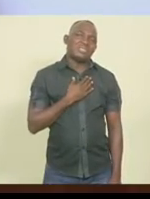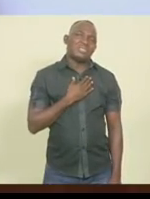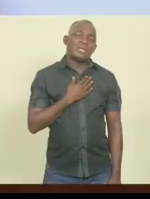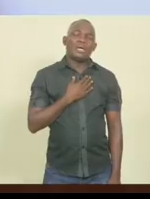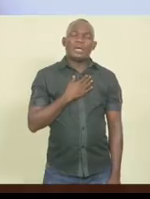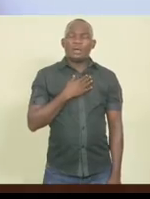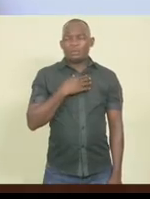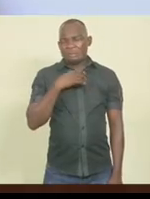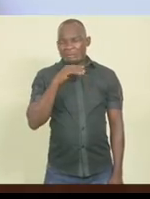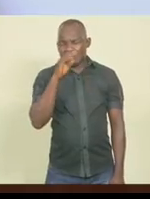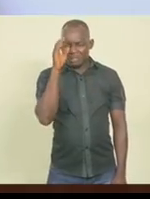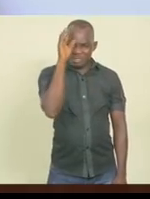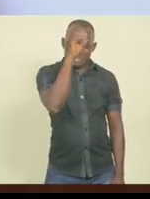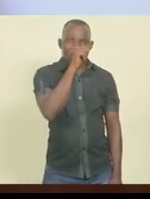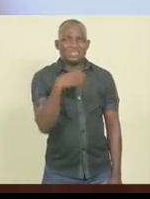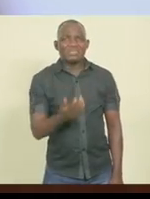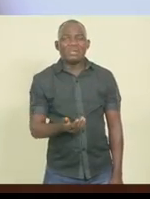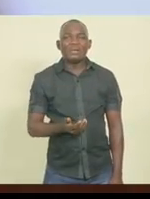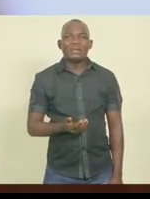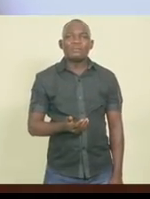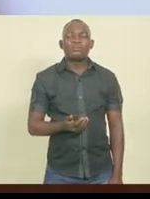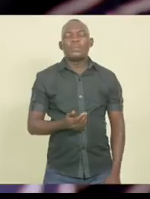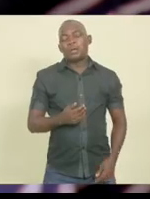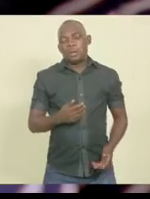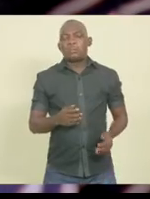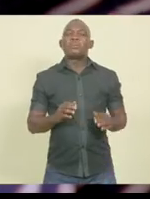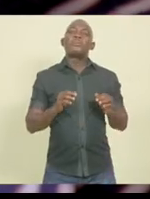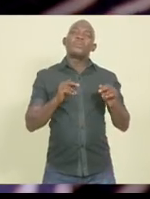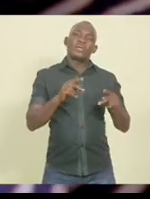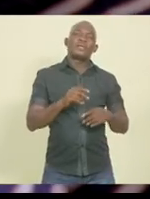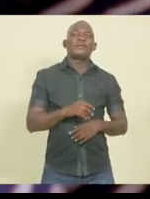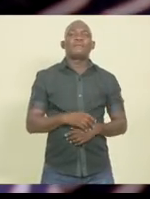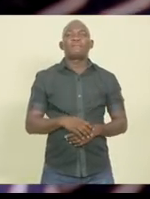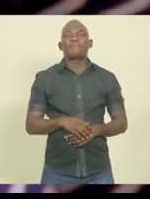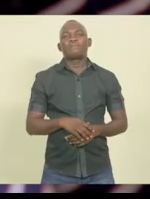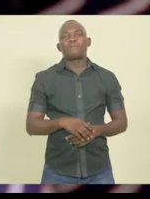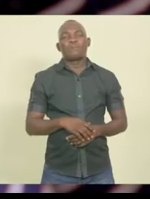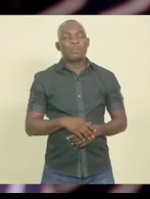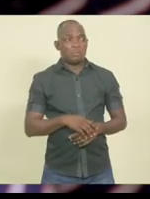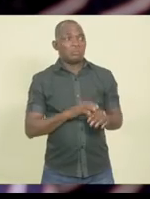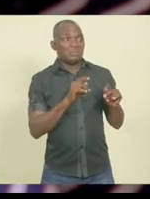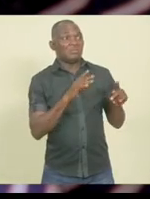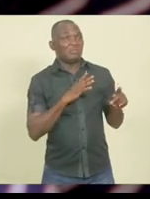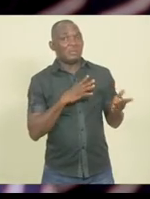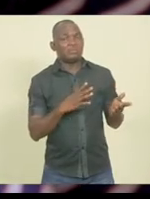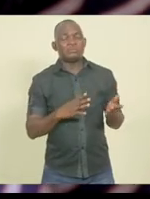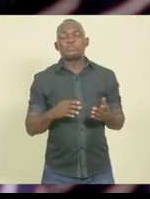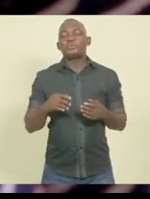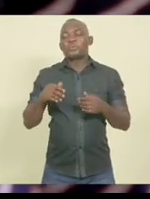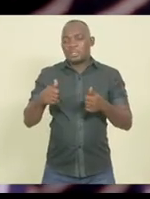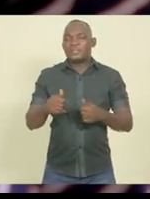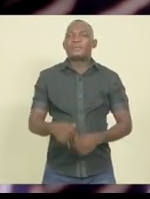I guess we can work with it. Okay. I love you, okay? I love you too.